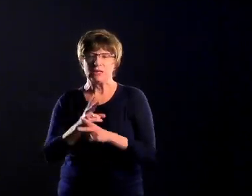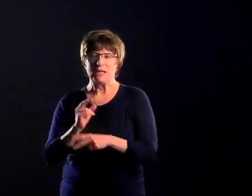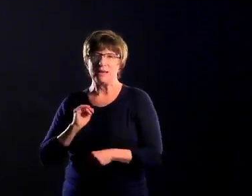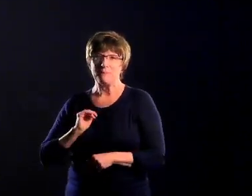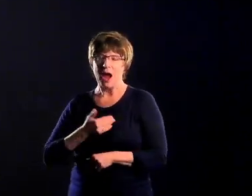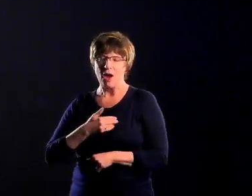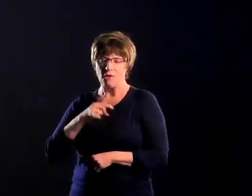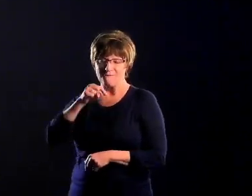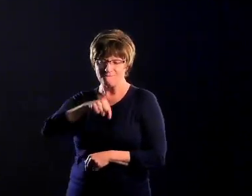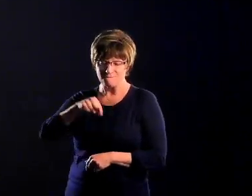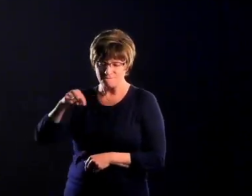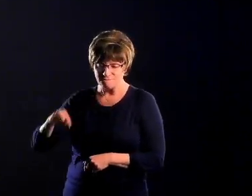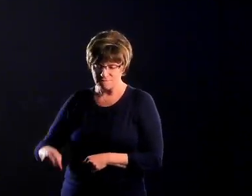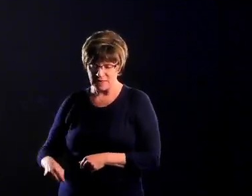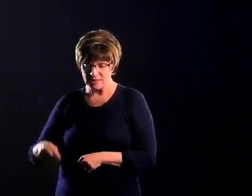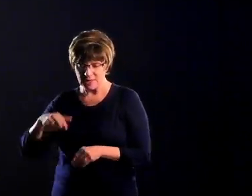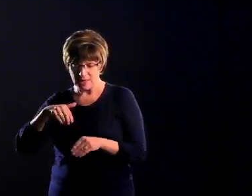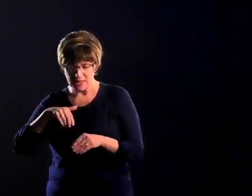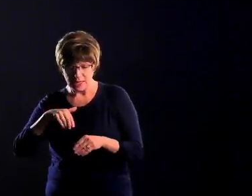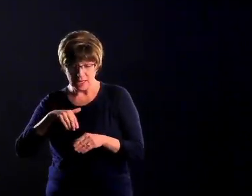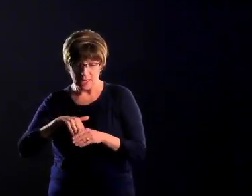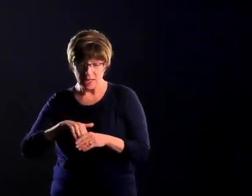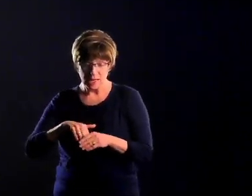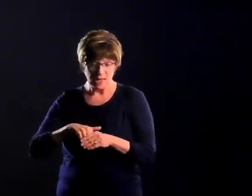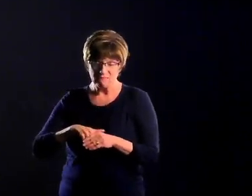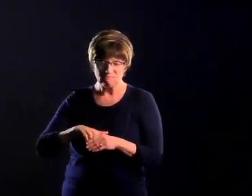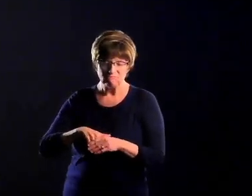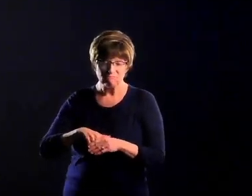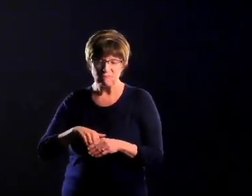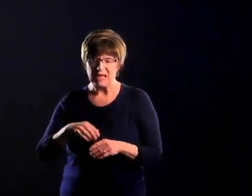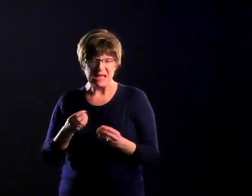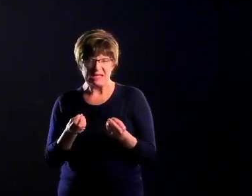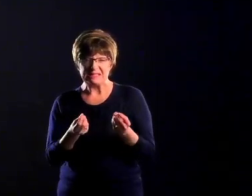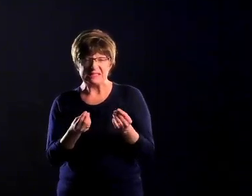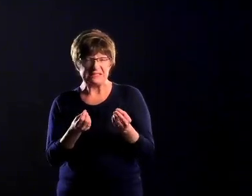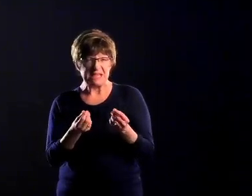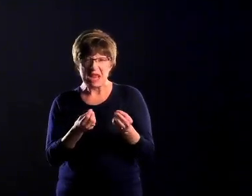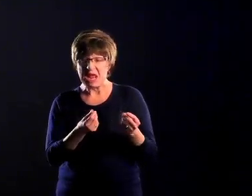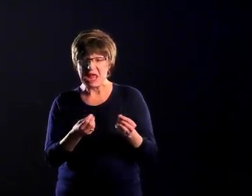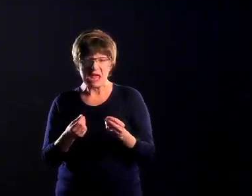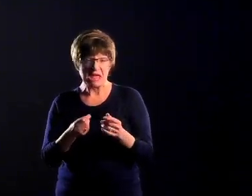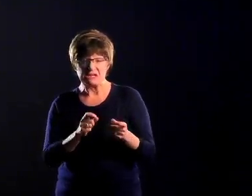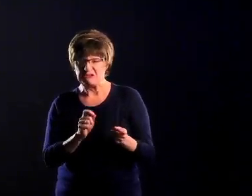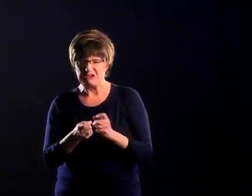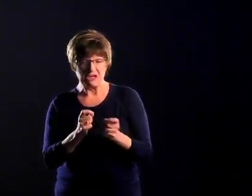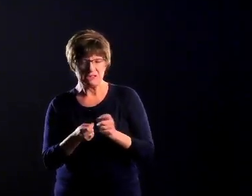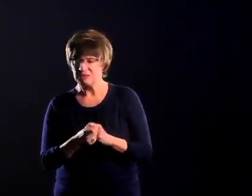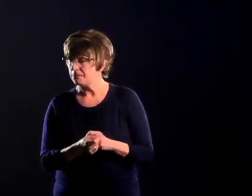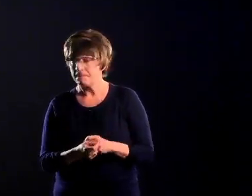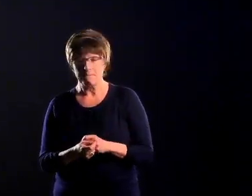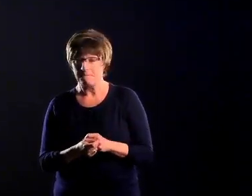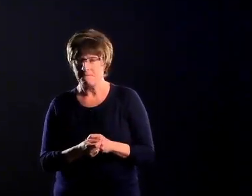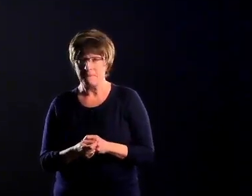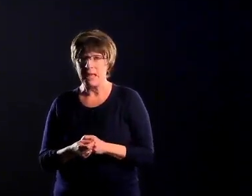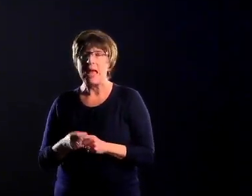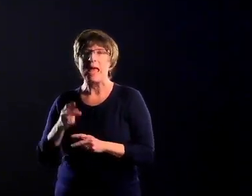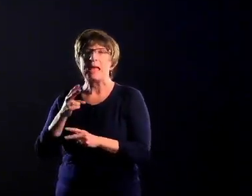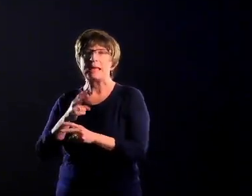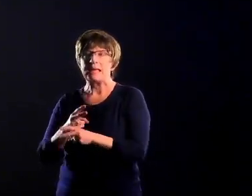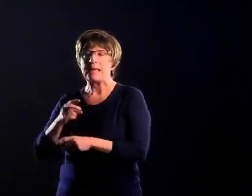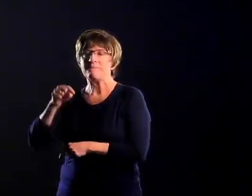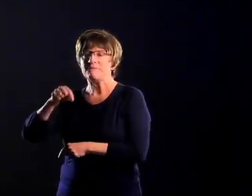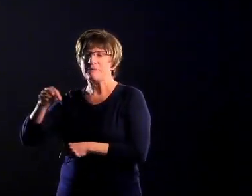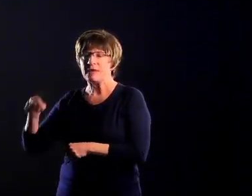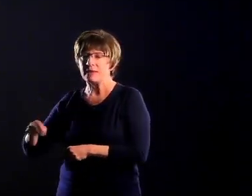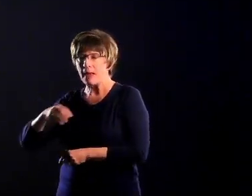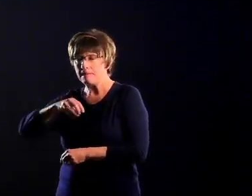planted not in the soil that is sandy and changes and shifts, but rather keep our feet planted upon